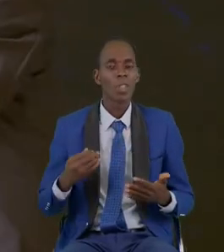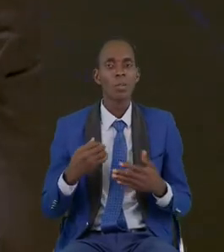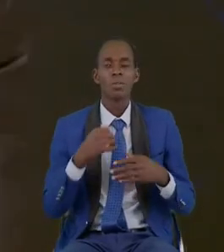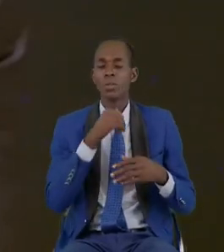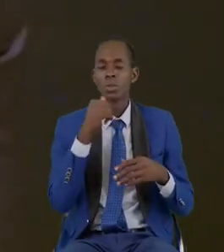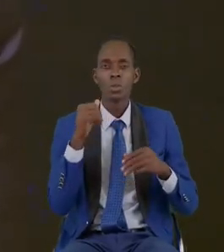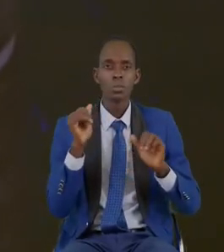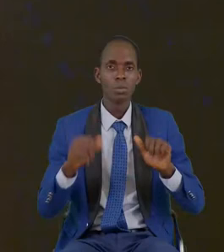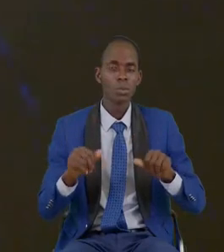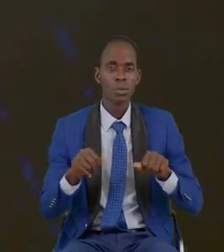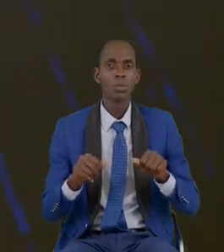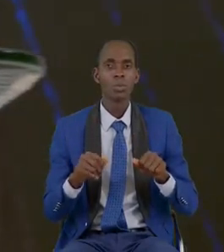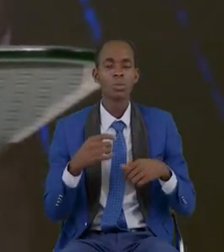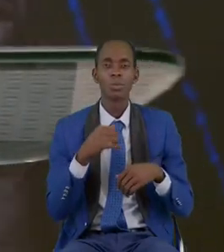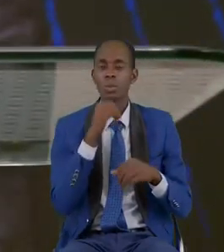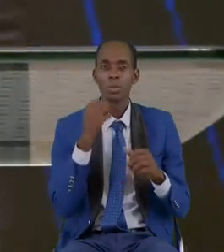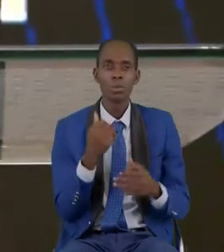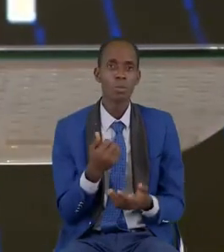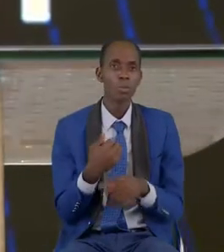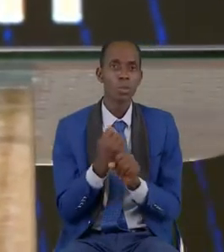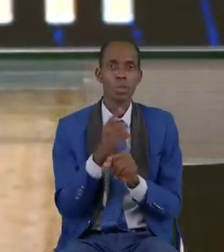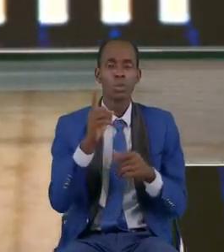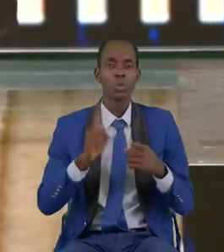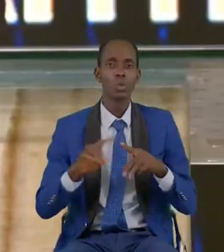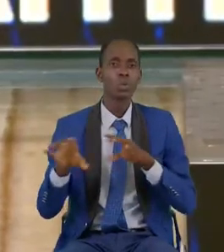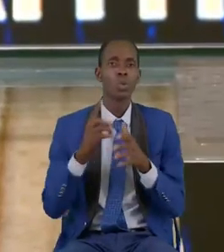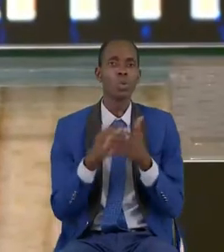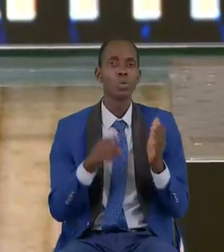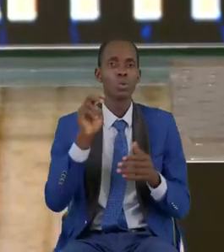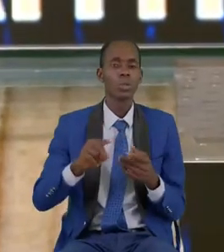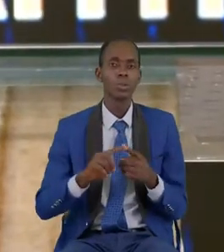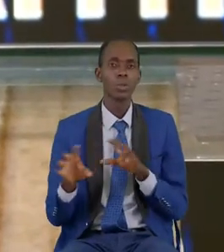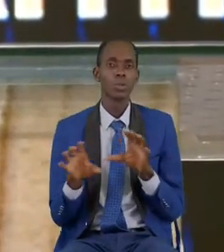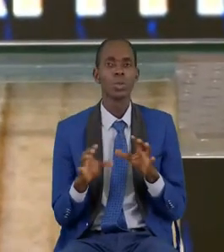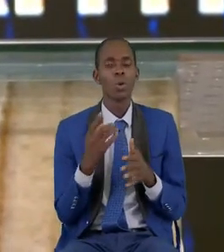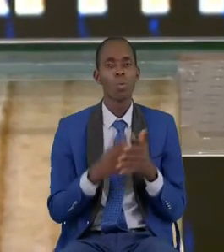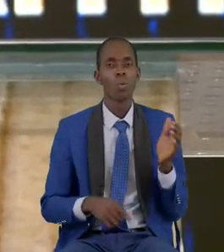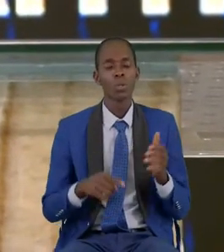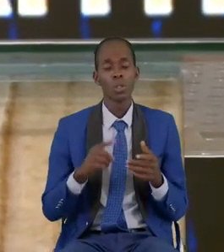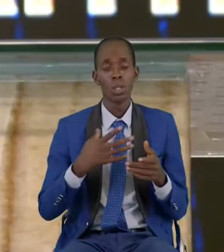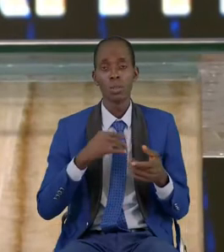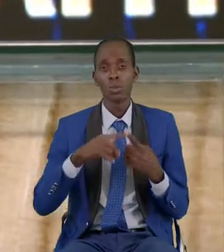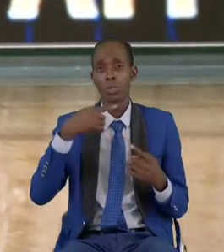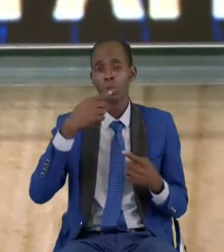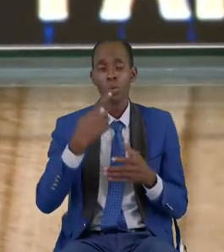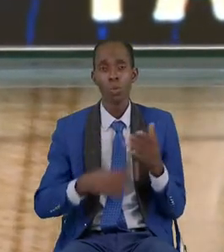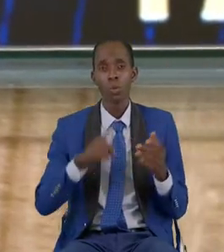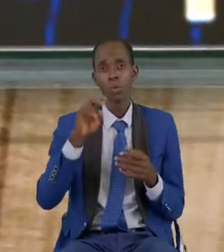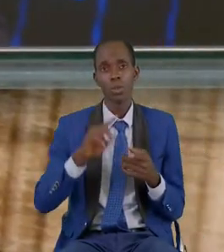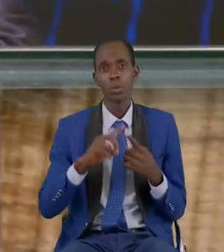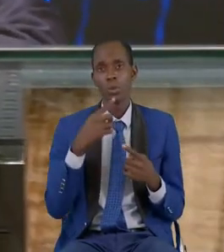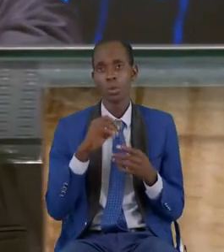from doing what you ought to do and from saying what you ought to say. Number three,